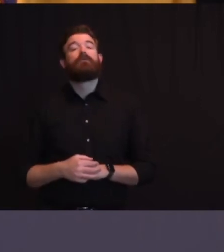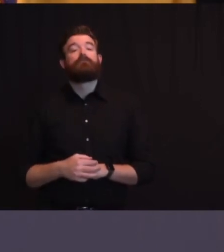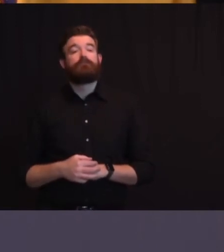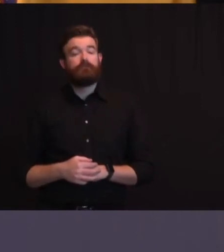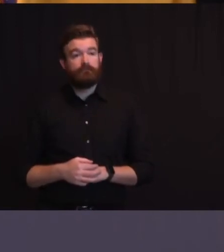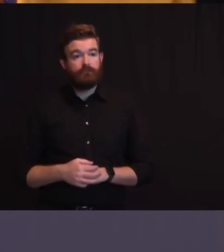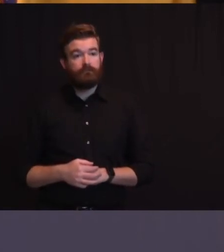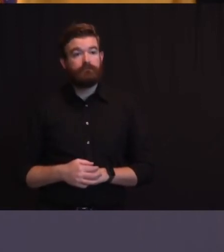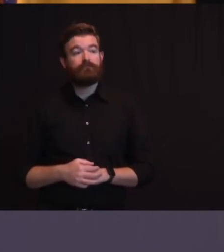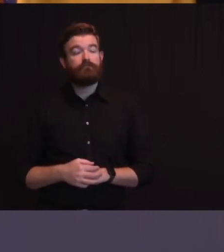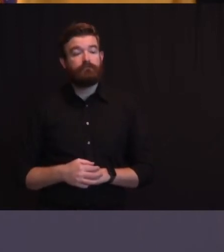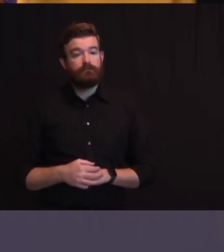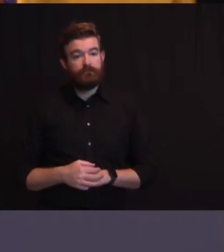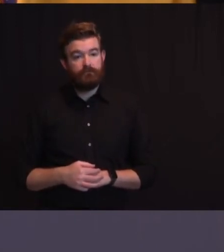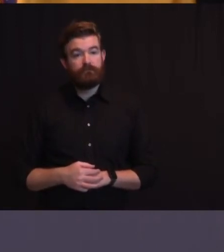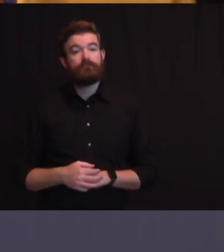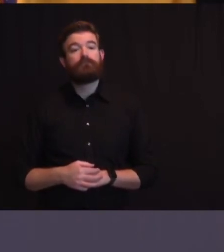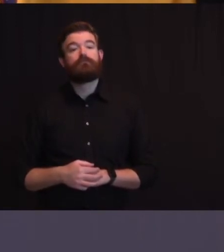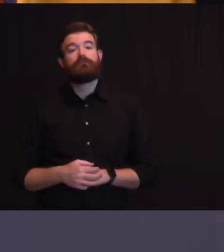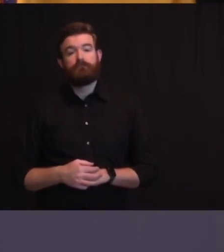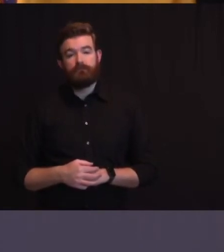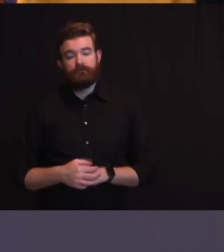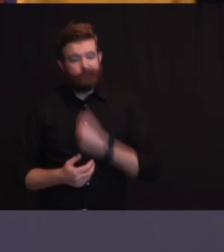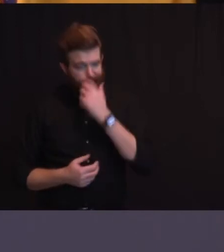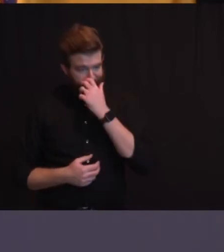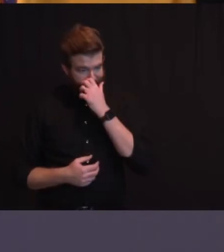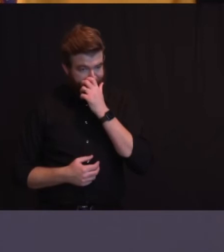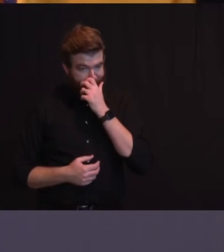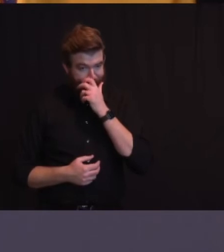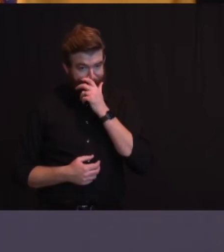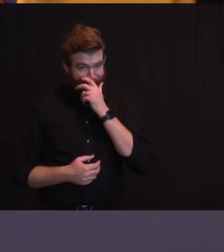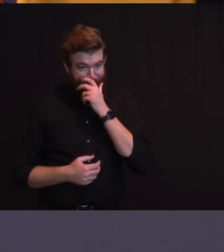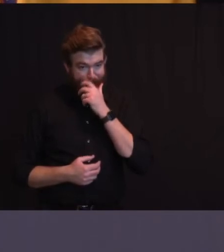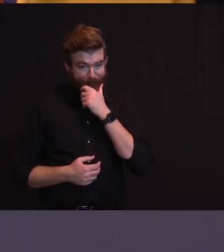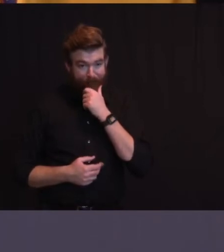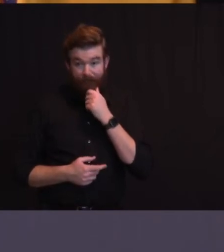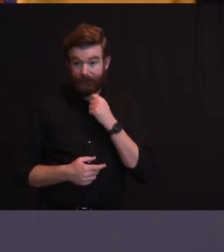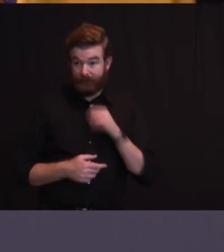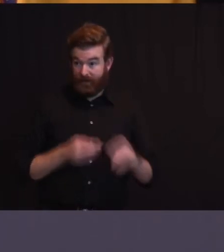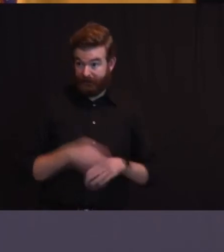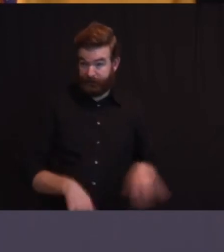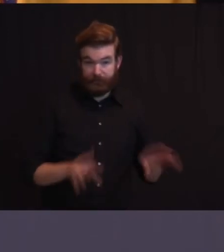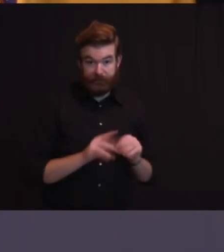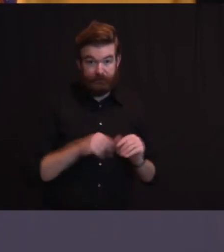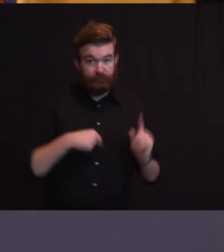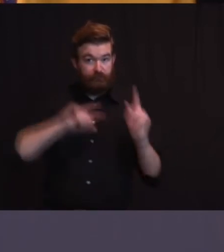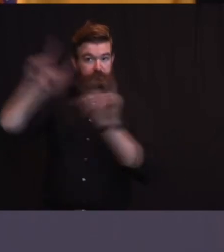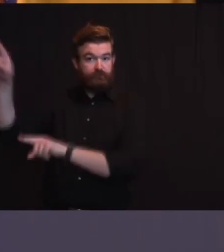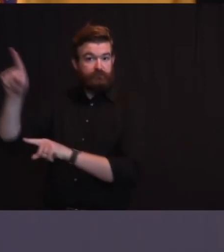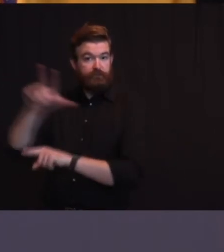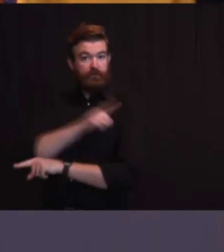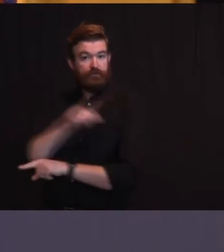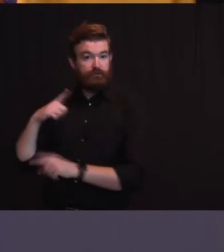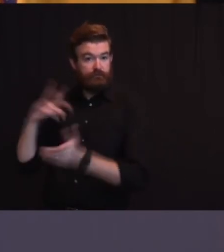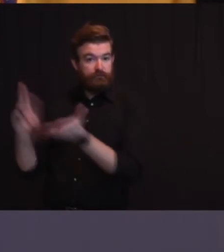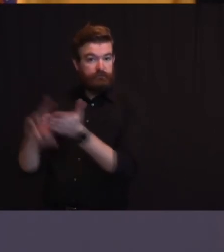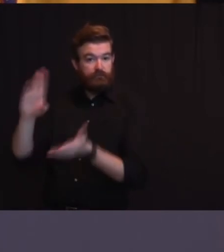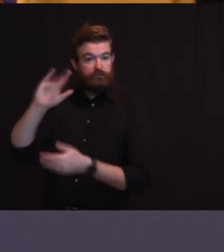Daniel's Law with a heavy heart right after this. I just read a quote that someone sent on to me. This is in an article.